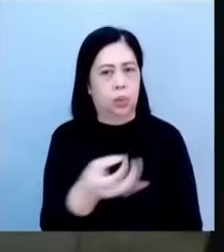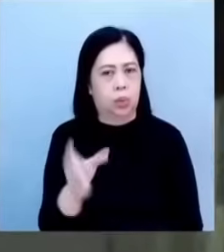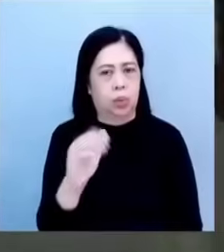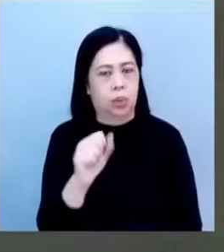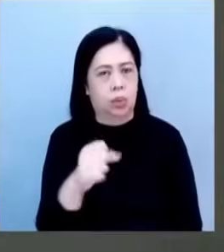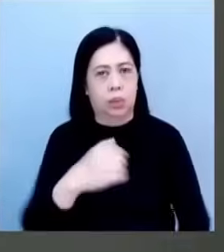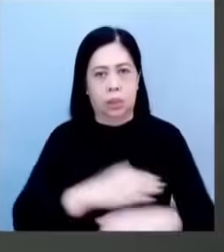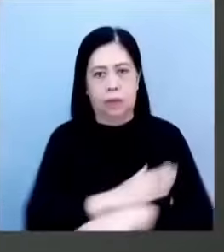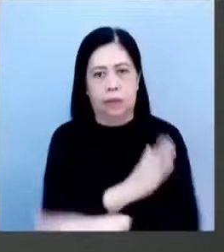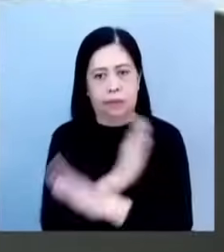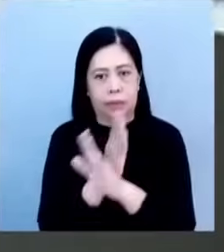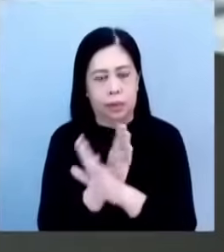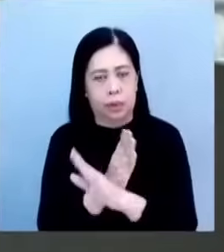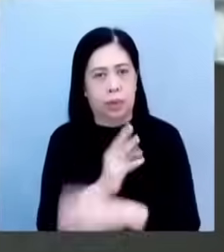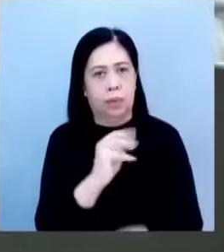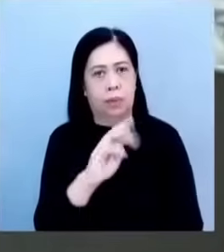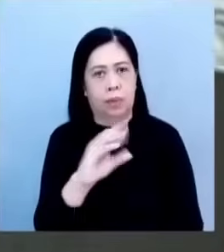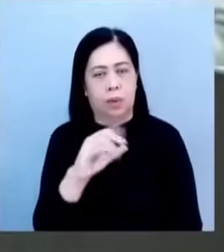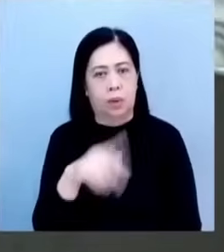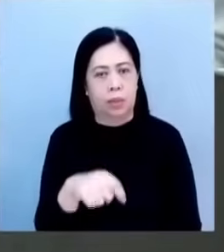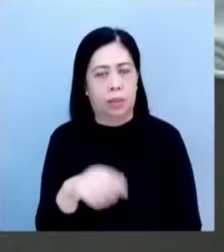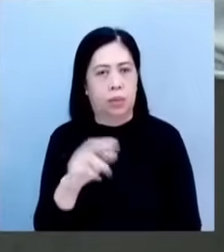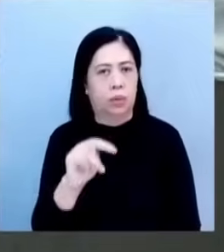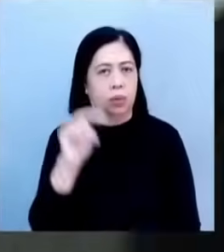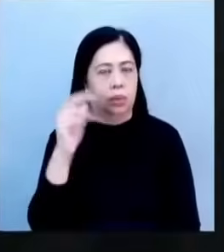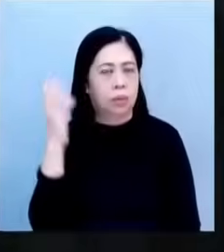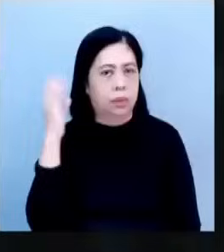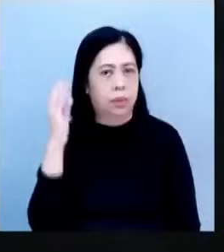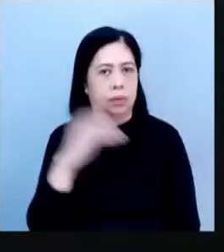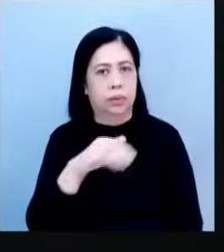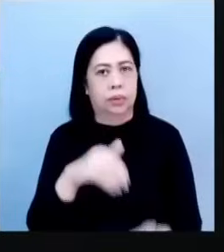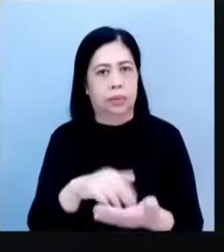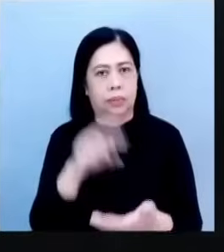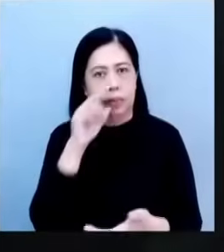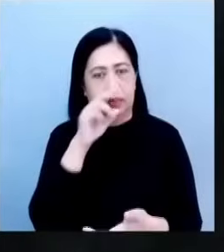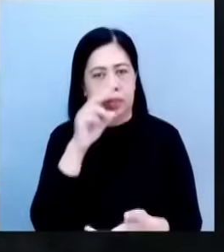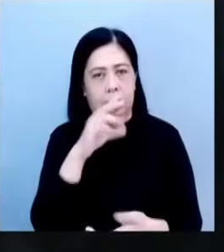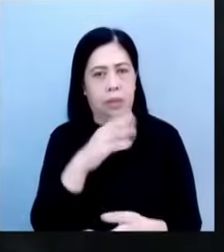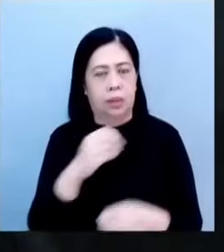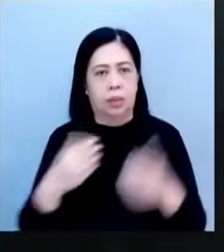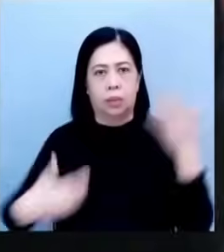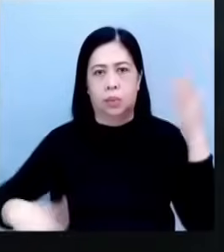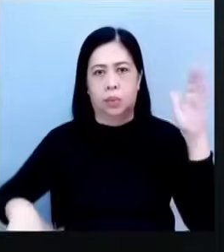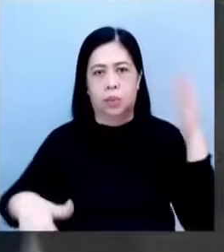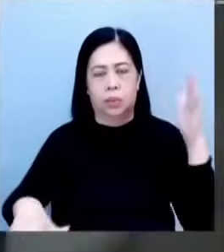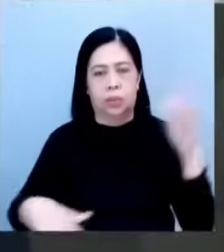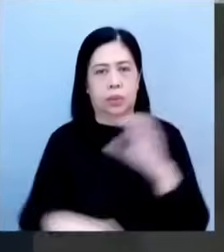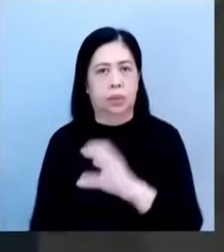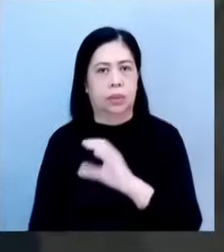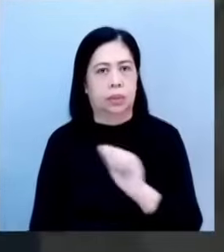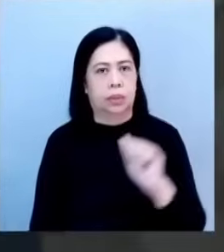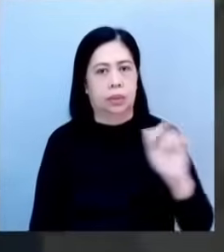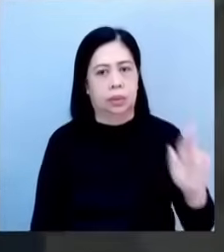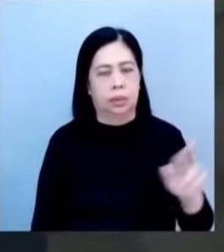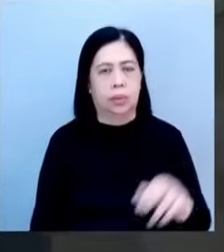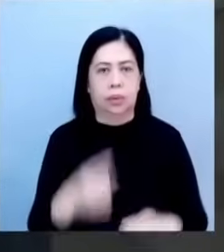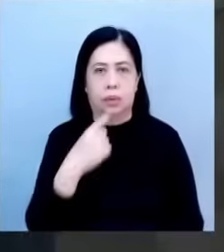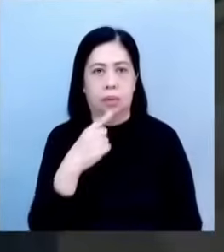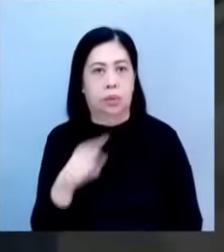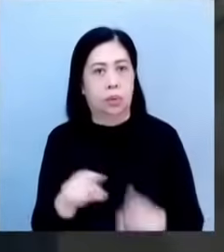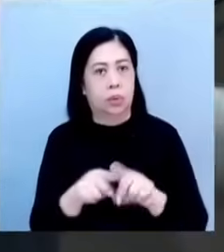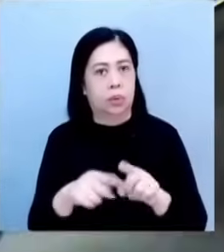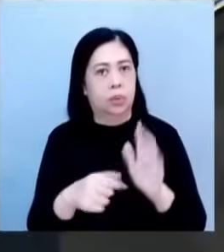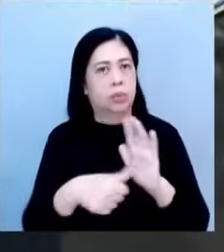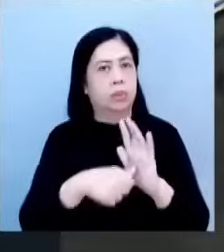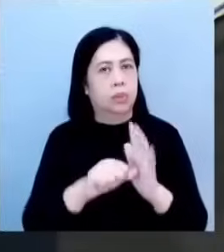Davao Region, Mimaropa, Northern Mindanao, Central Visayas, and the Cordillera Autonomous Region. Herbosa also reiterated